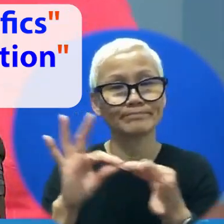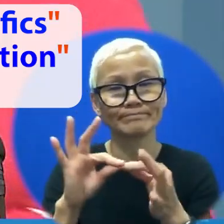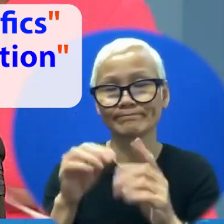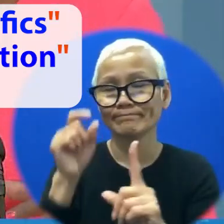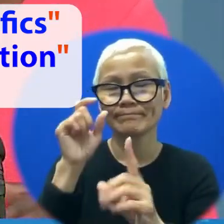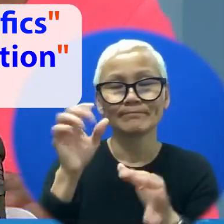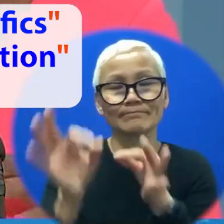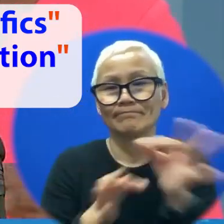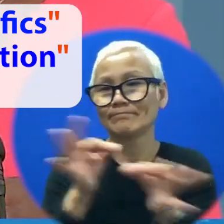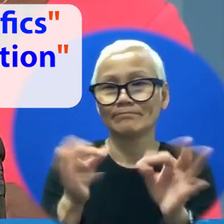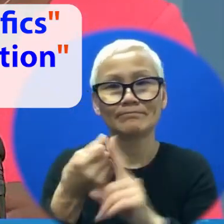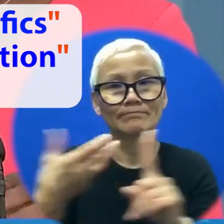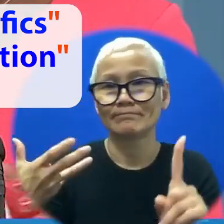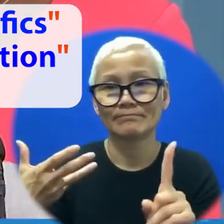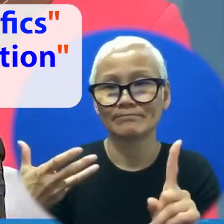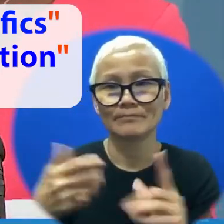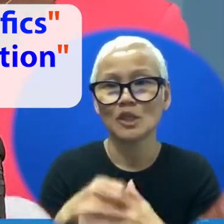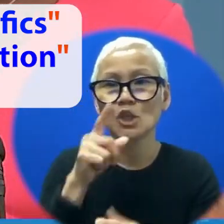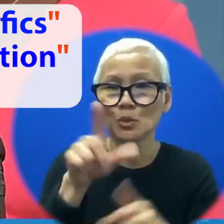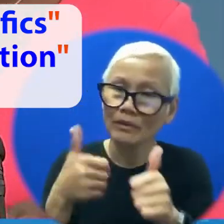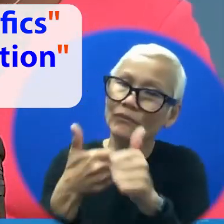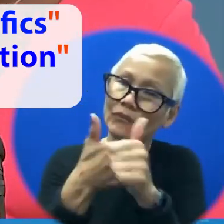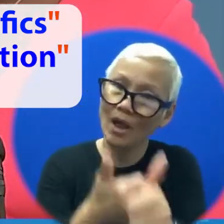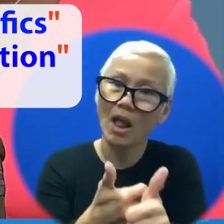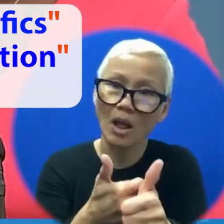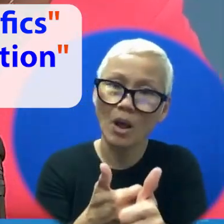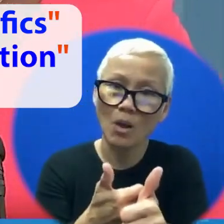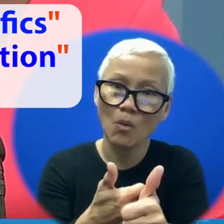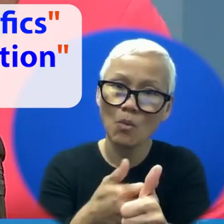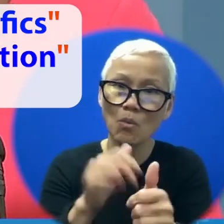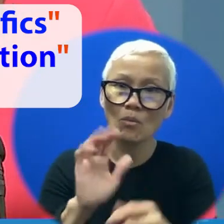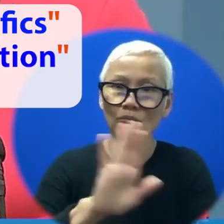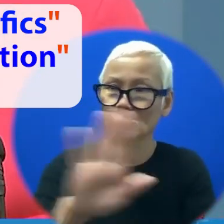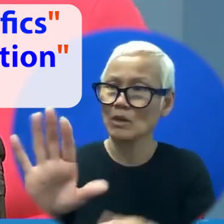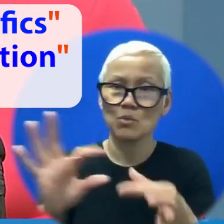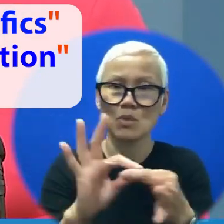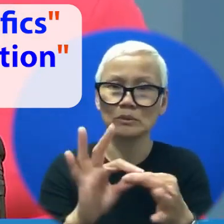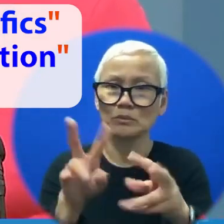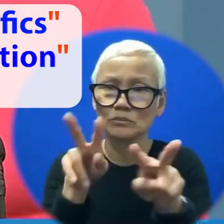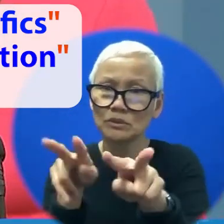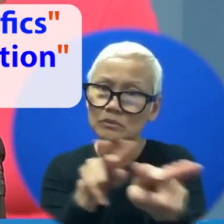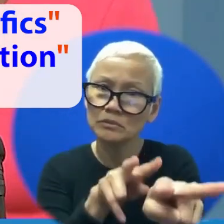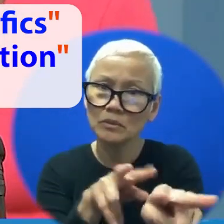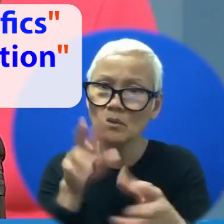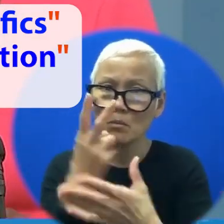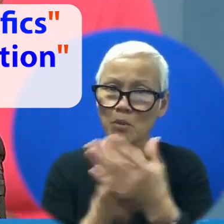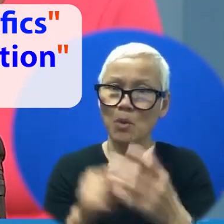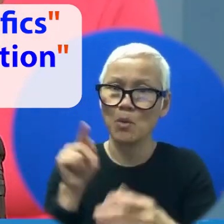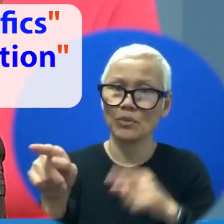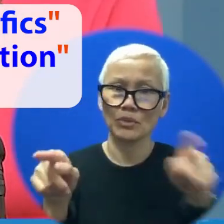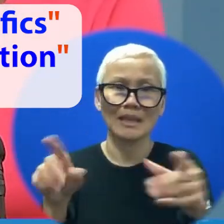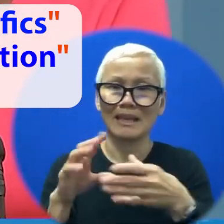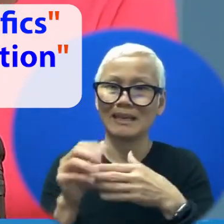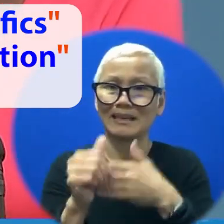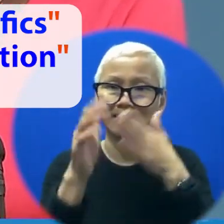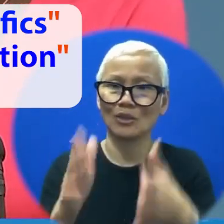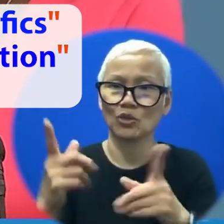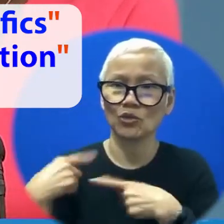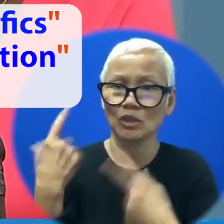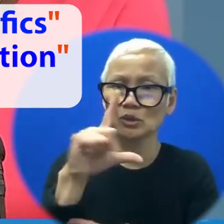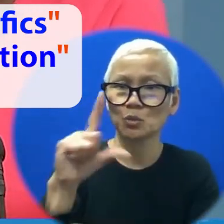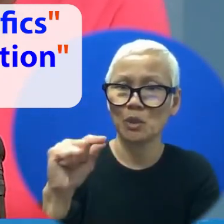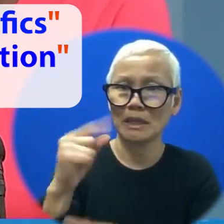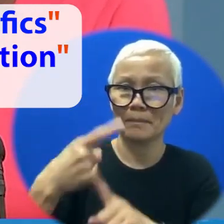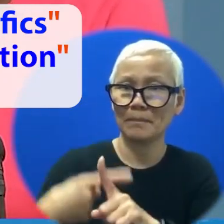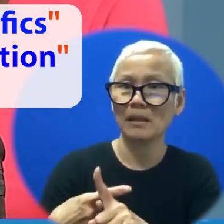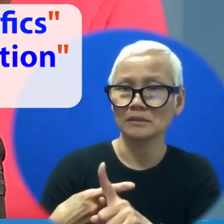deep specifics. I think you guys have followed the relationship between the two leaders over the last 20